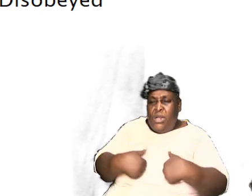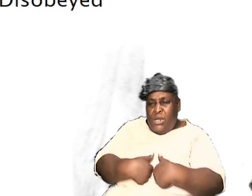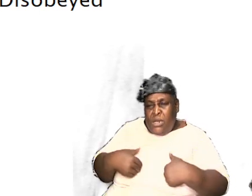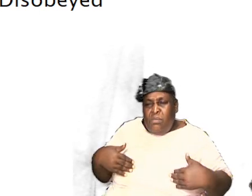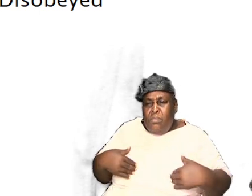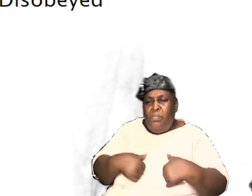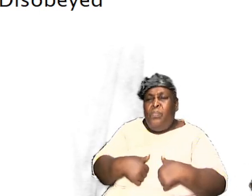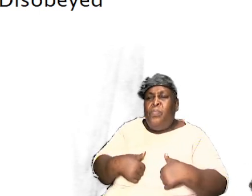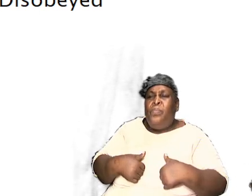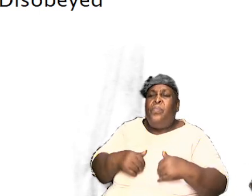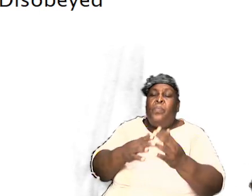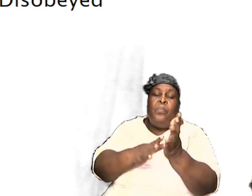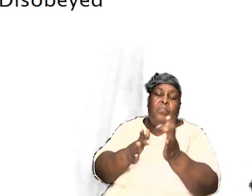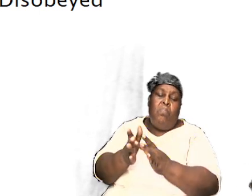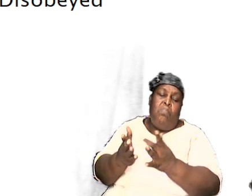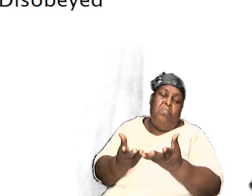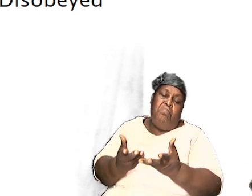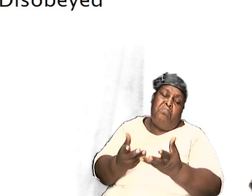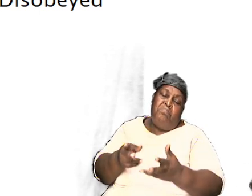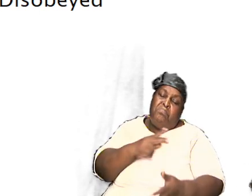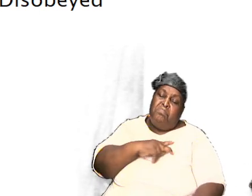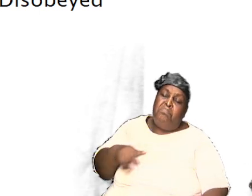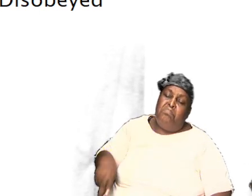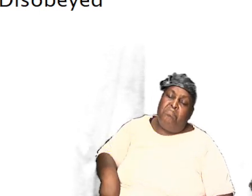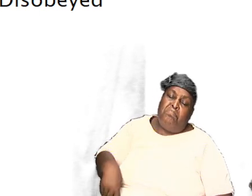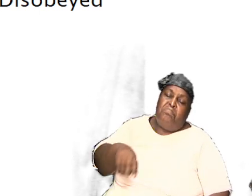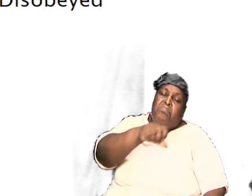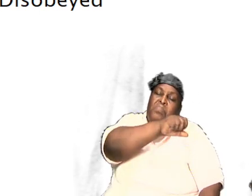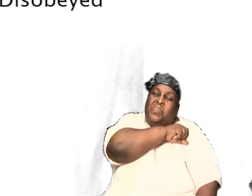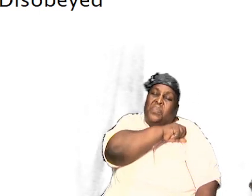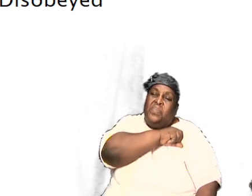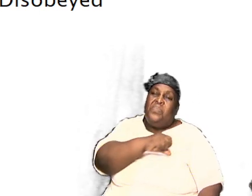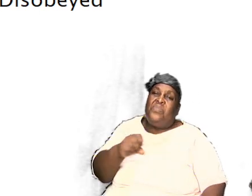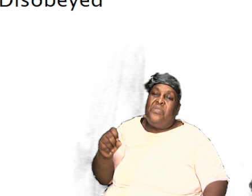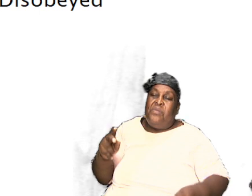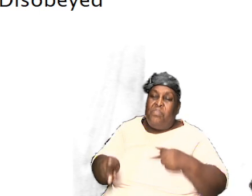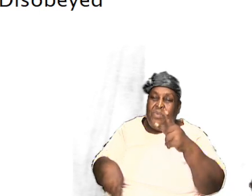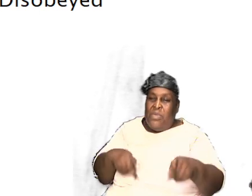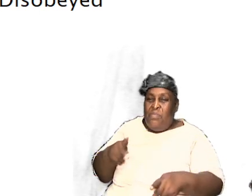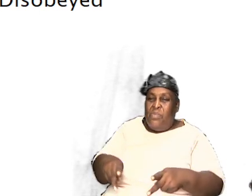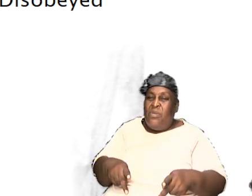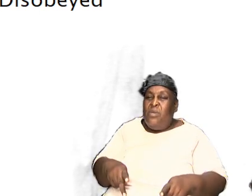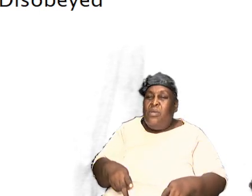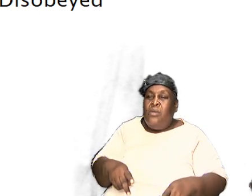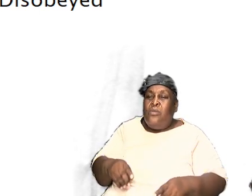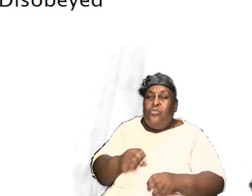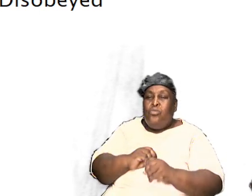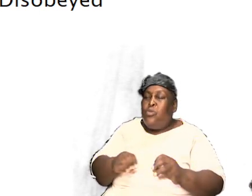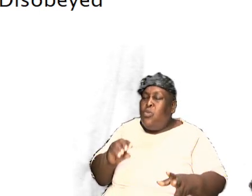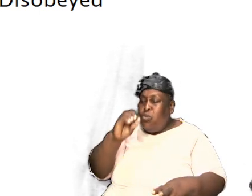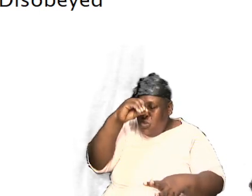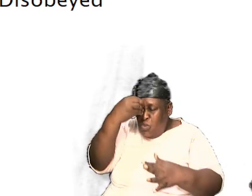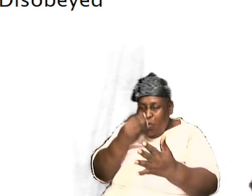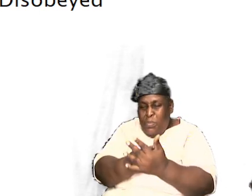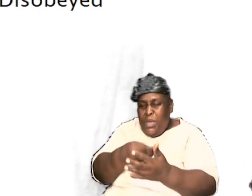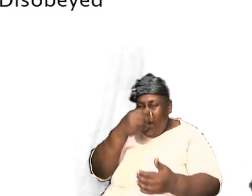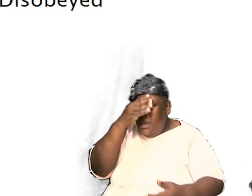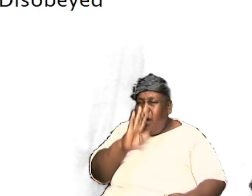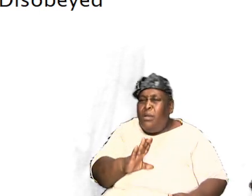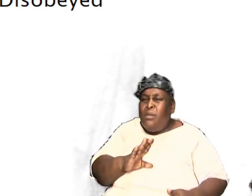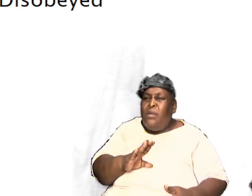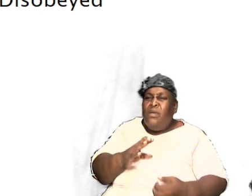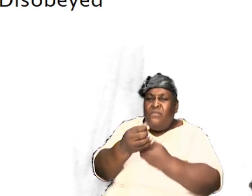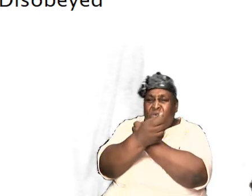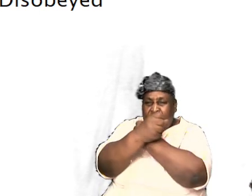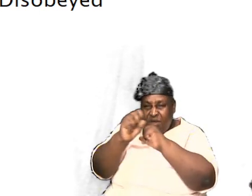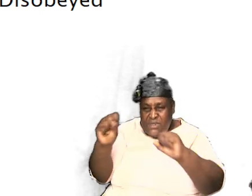The Bible said that King Saul and the people disobeyed the Lord because they killed